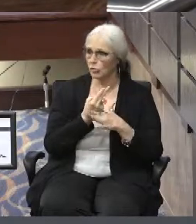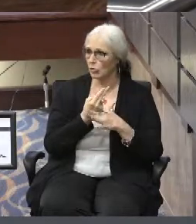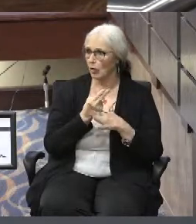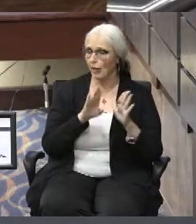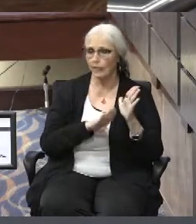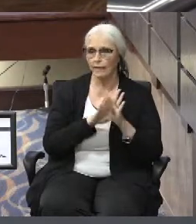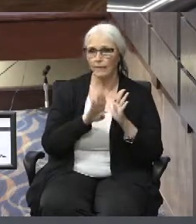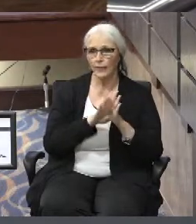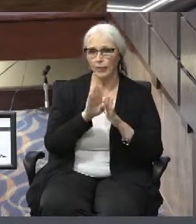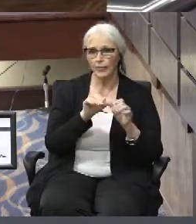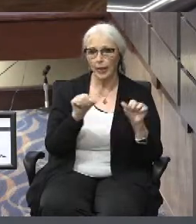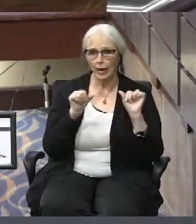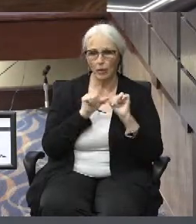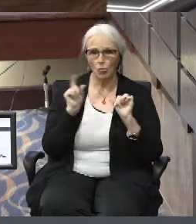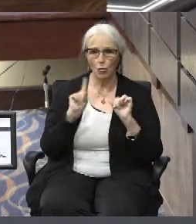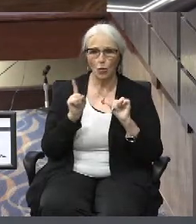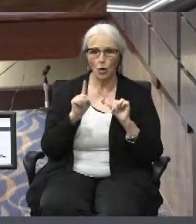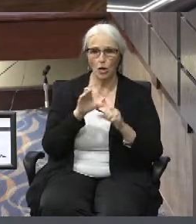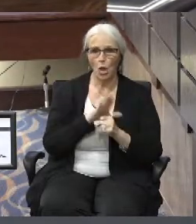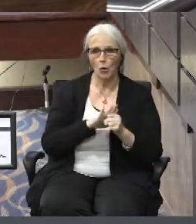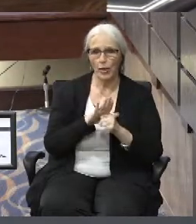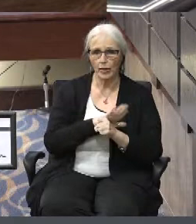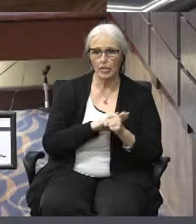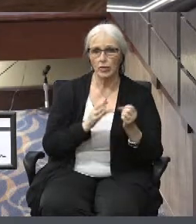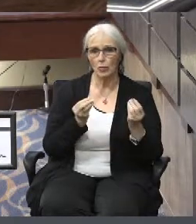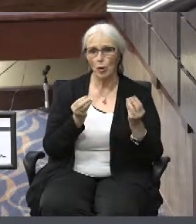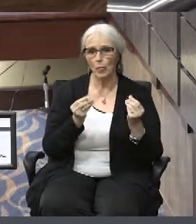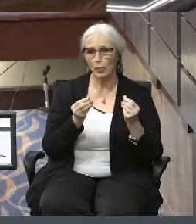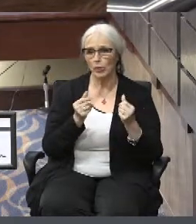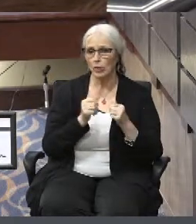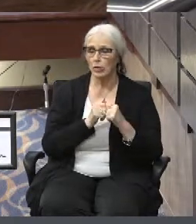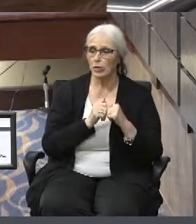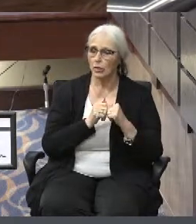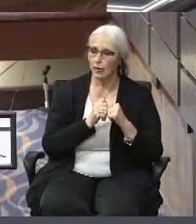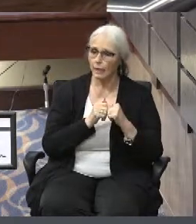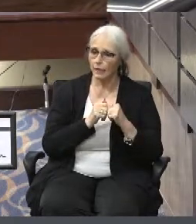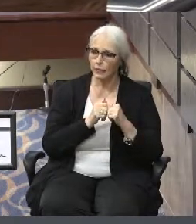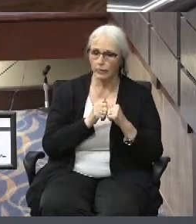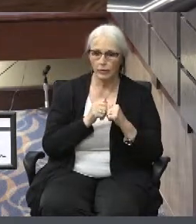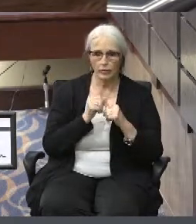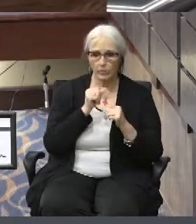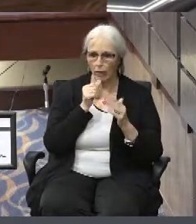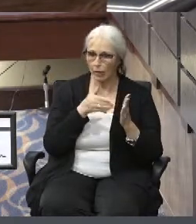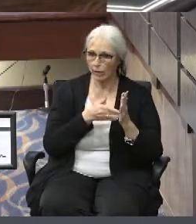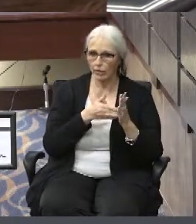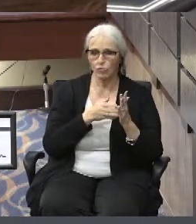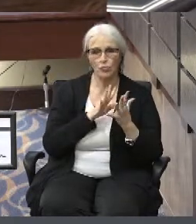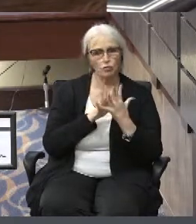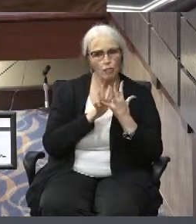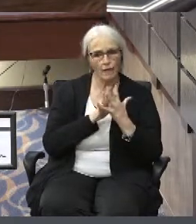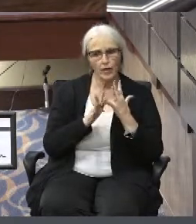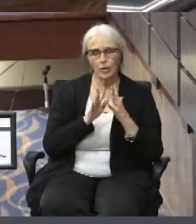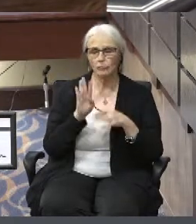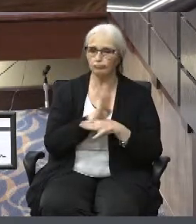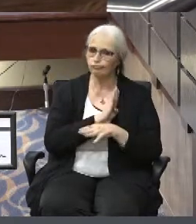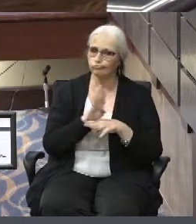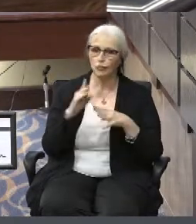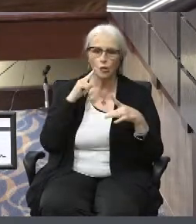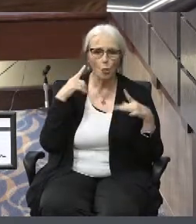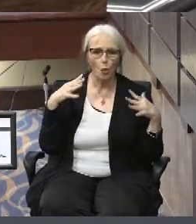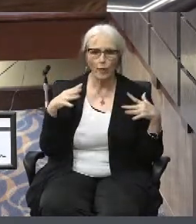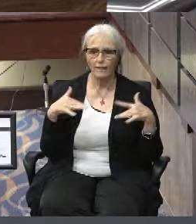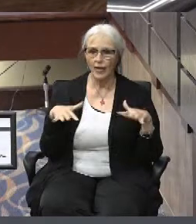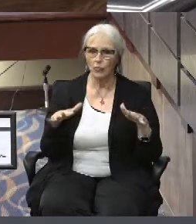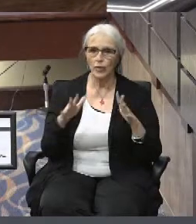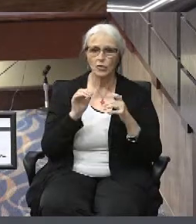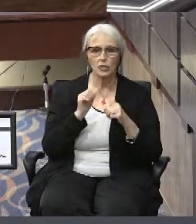development of the area which is located. 3, the property would not be more objectionable to neighboring properties because of traffic congestion, noise, fumes, vibrations, or